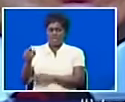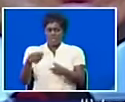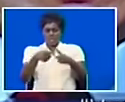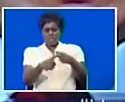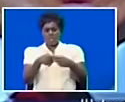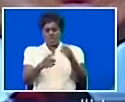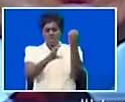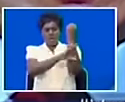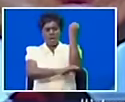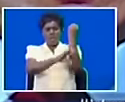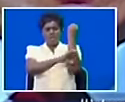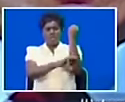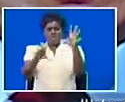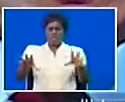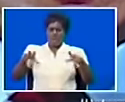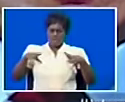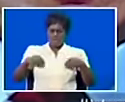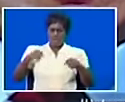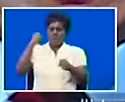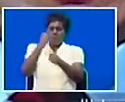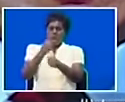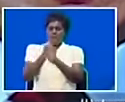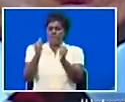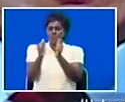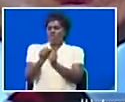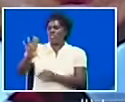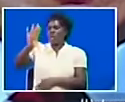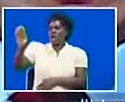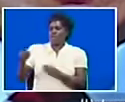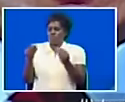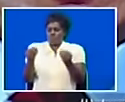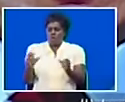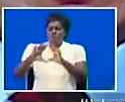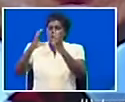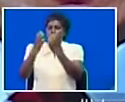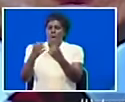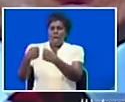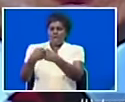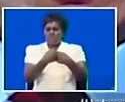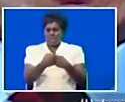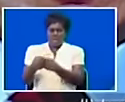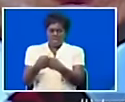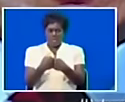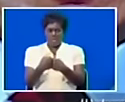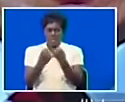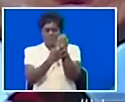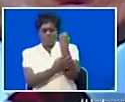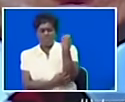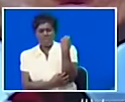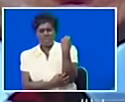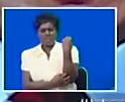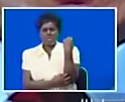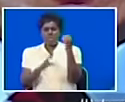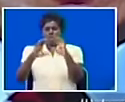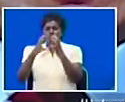countries in the world to enhance its collaboration with Africa to address global challenges, including poverty, immigration, climate change,